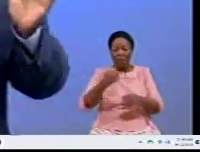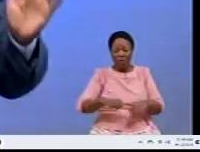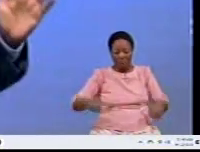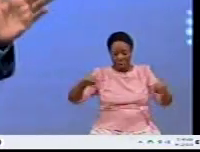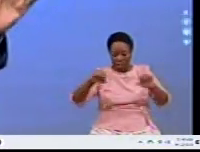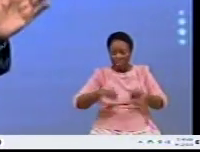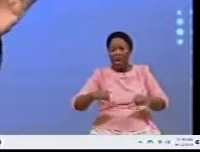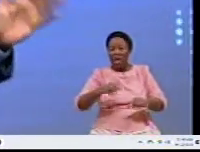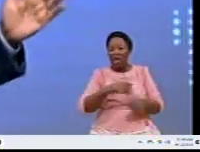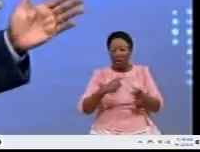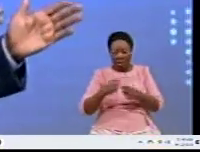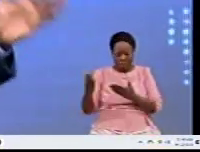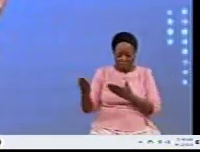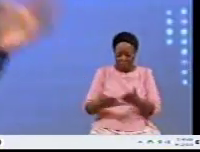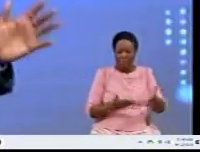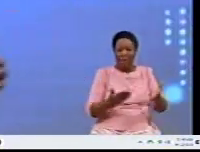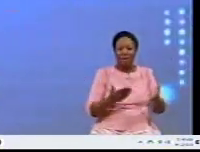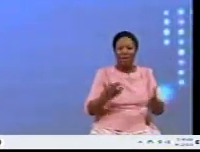and bring us